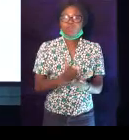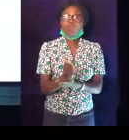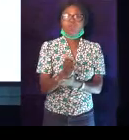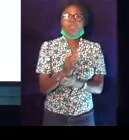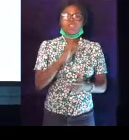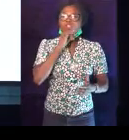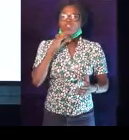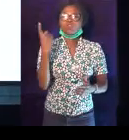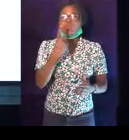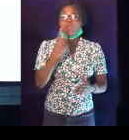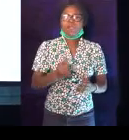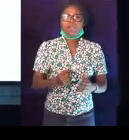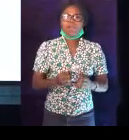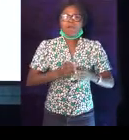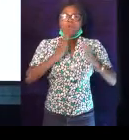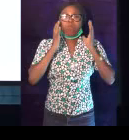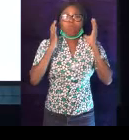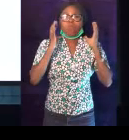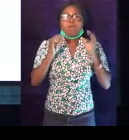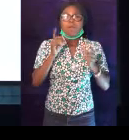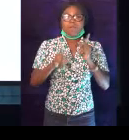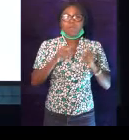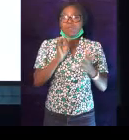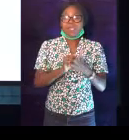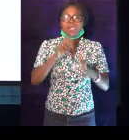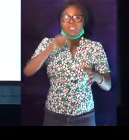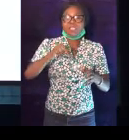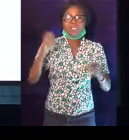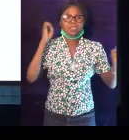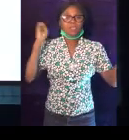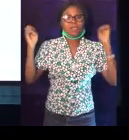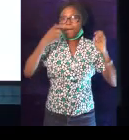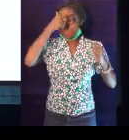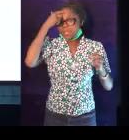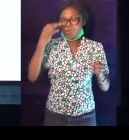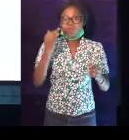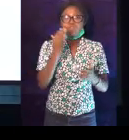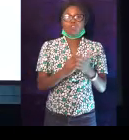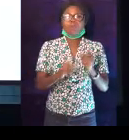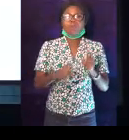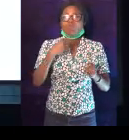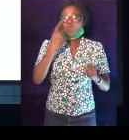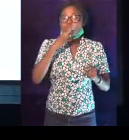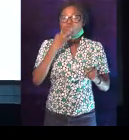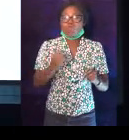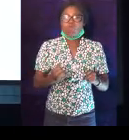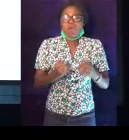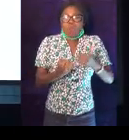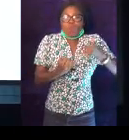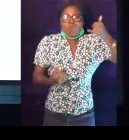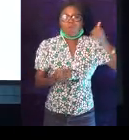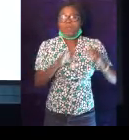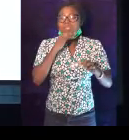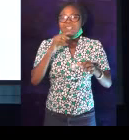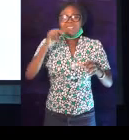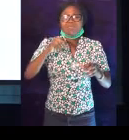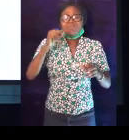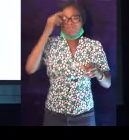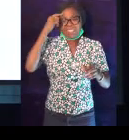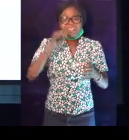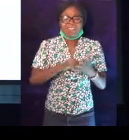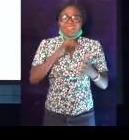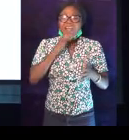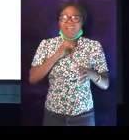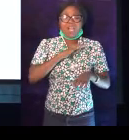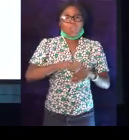this belief that it's only fat people that need to be having exercise. Because most people that are slim, they will think, I'm not fat enough, so